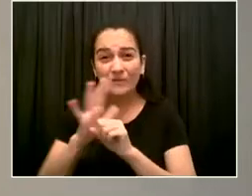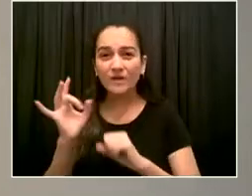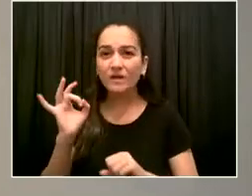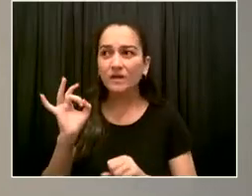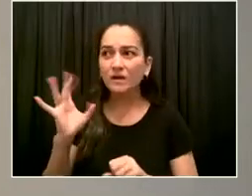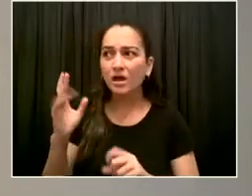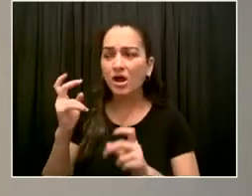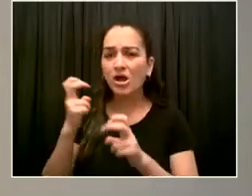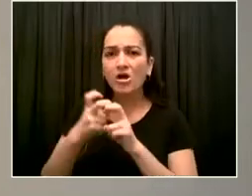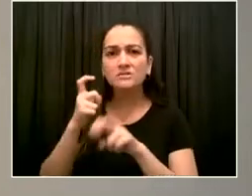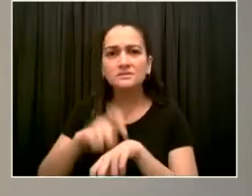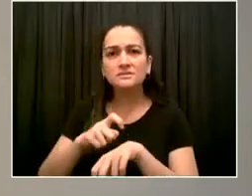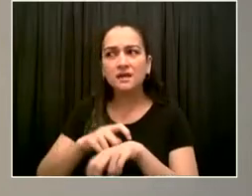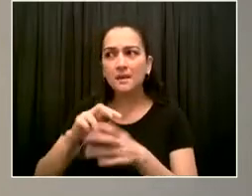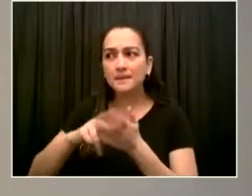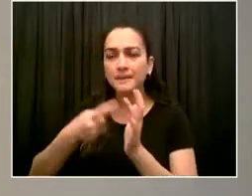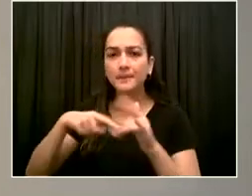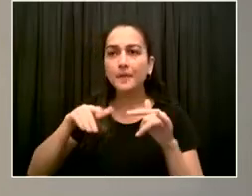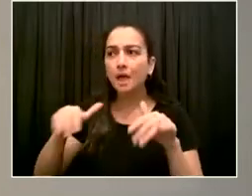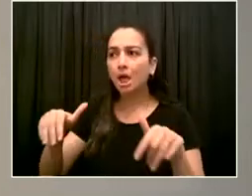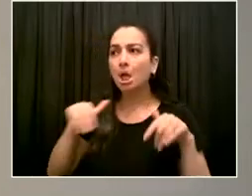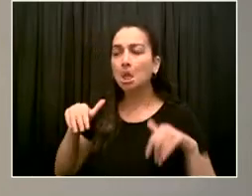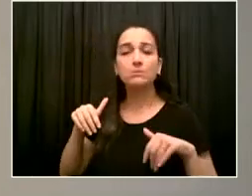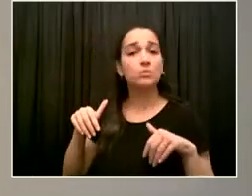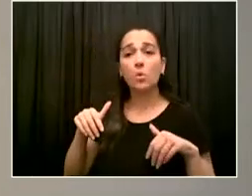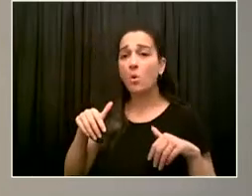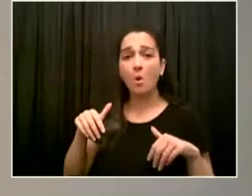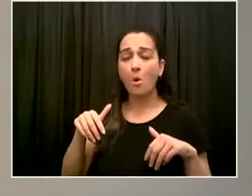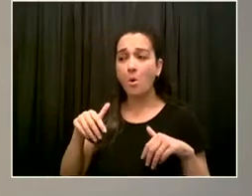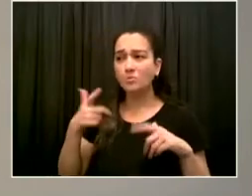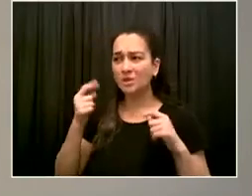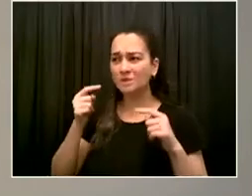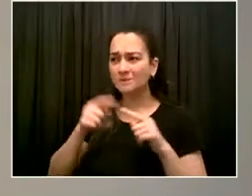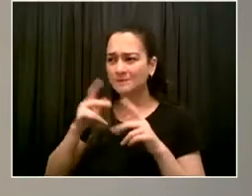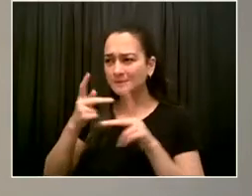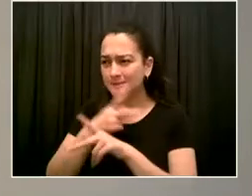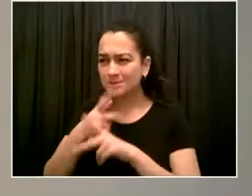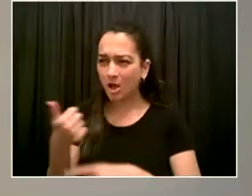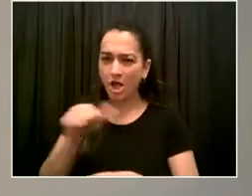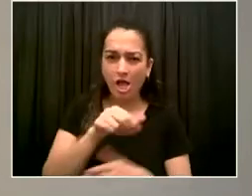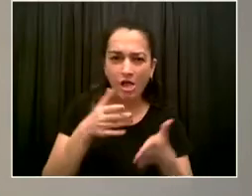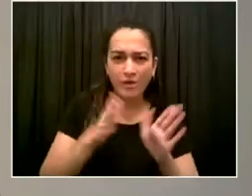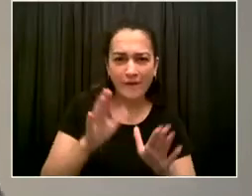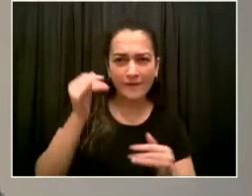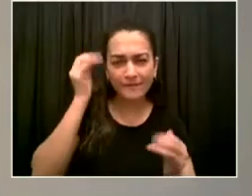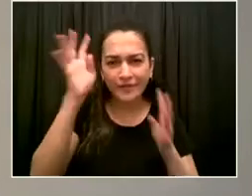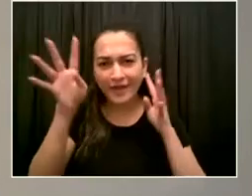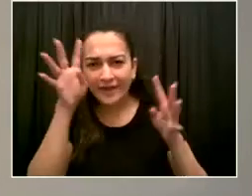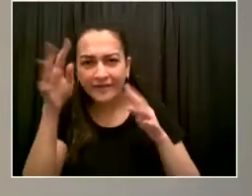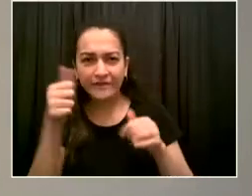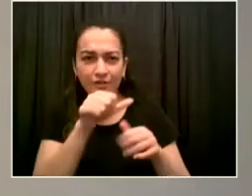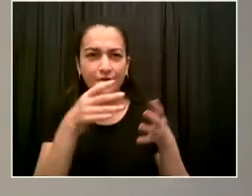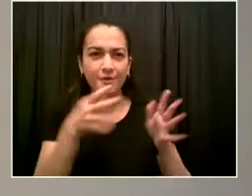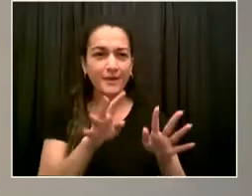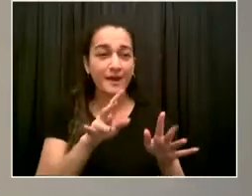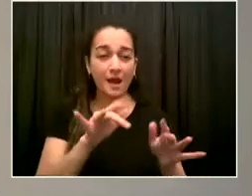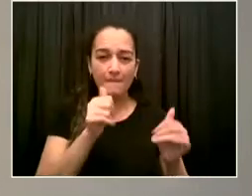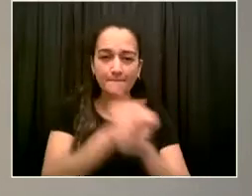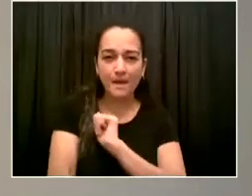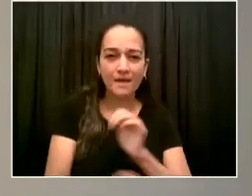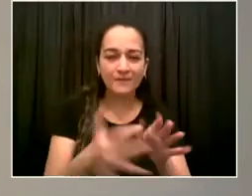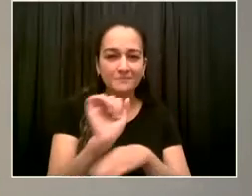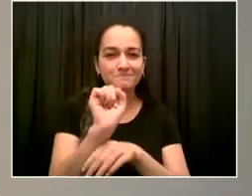And I think we're all a little bit even more proud that we got through it because of that. So thank you to you and the First Lady and to everyone